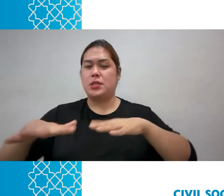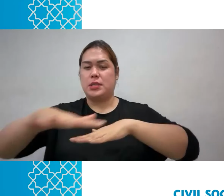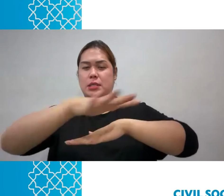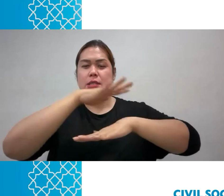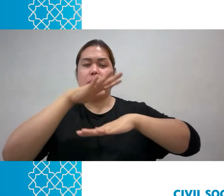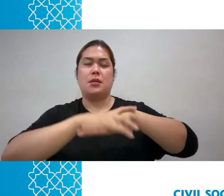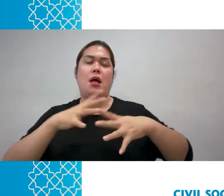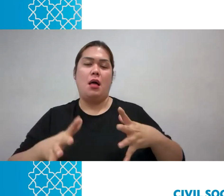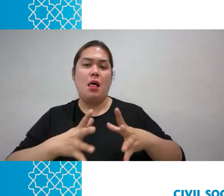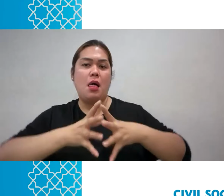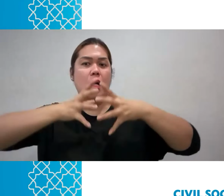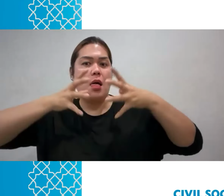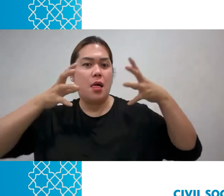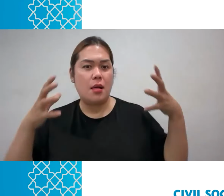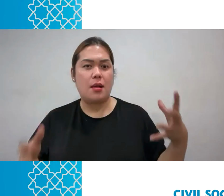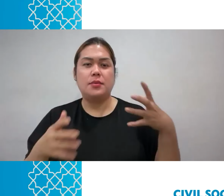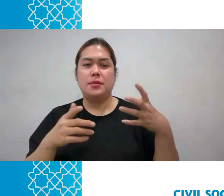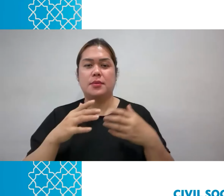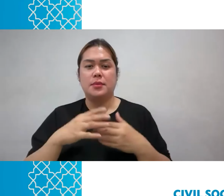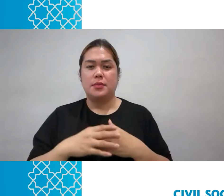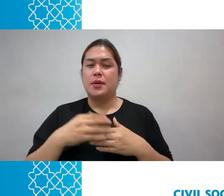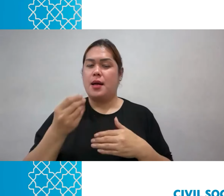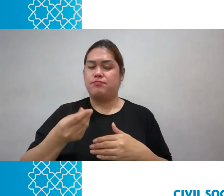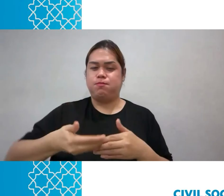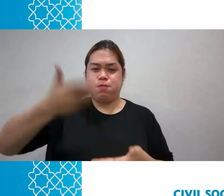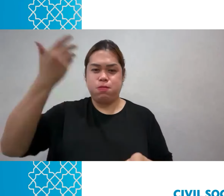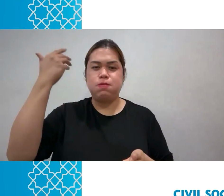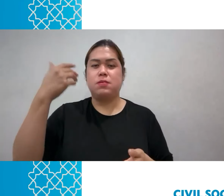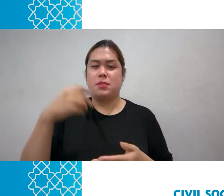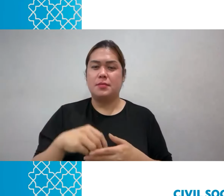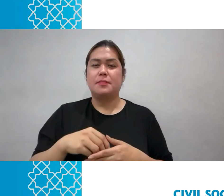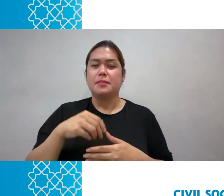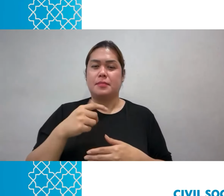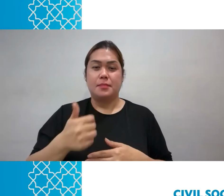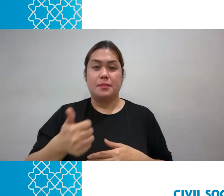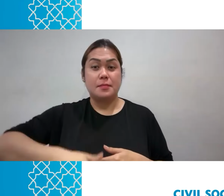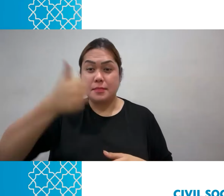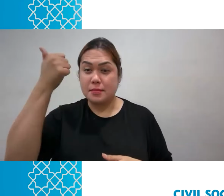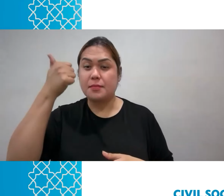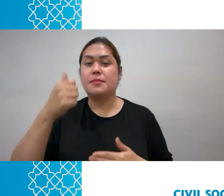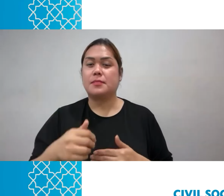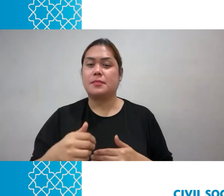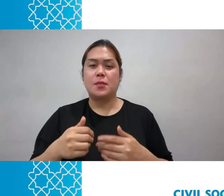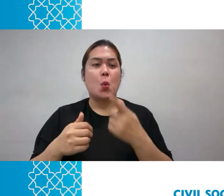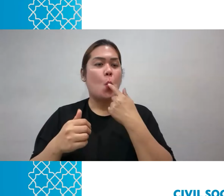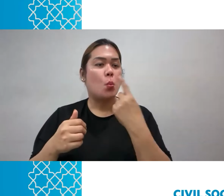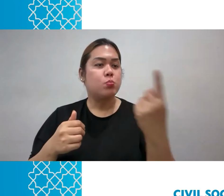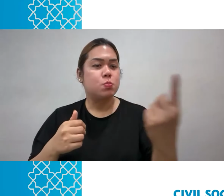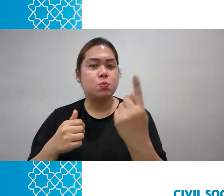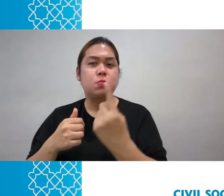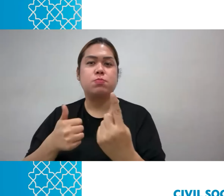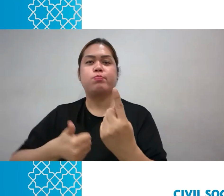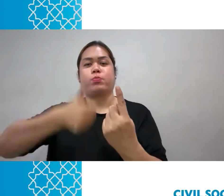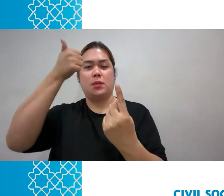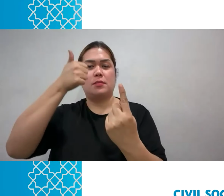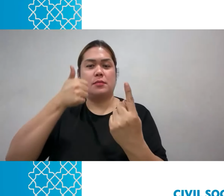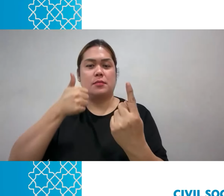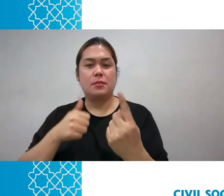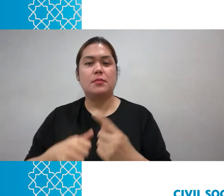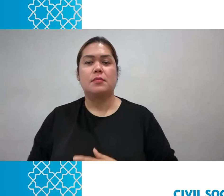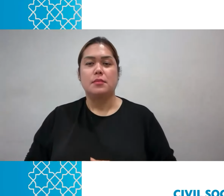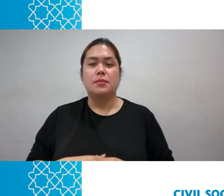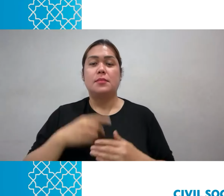because then it can be really a win-win-win for everyone, for the public sector, of course,